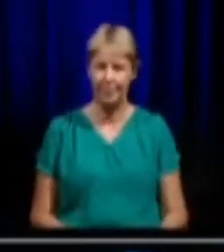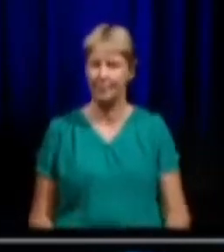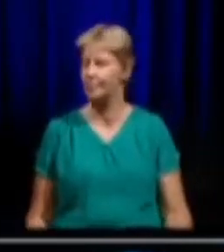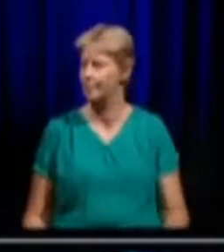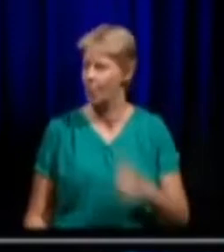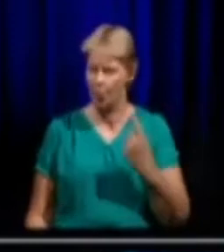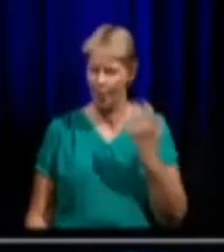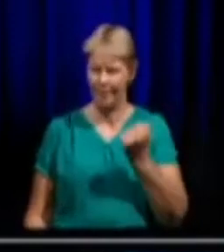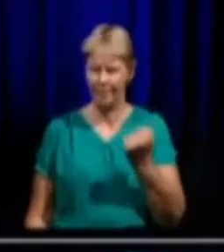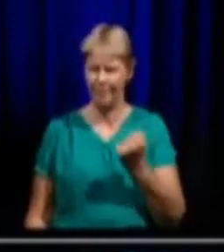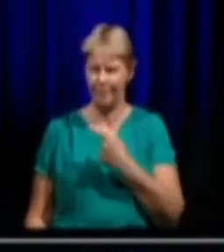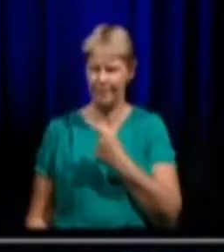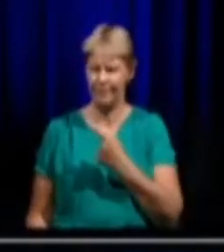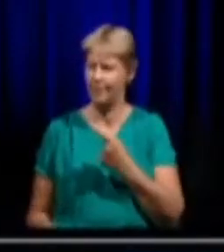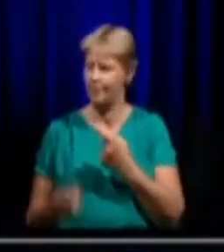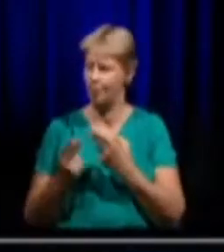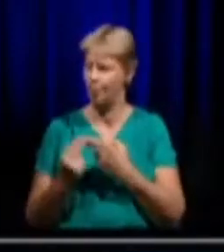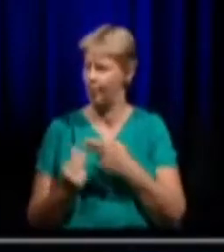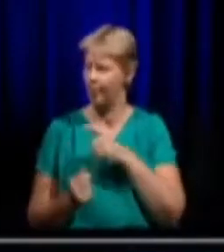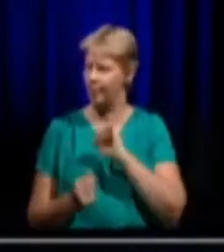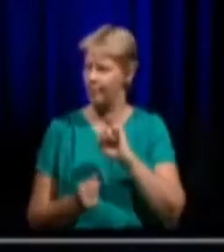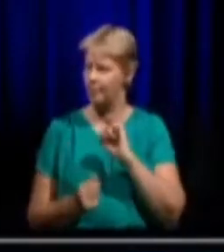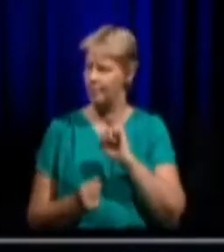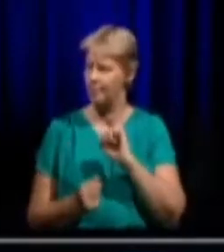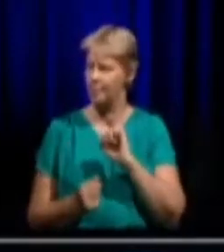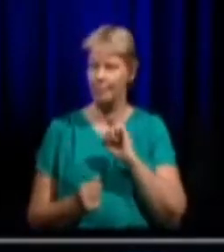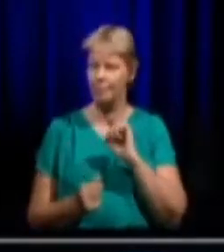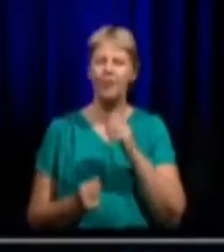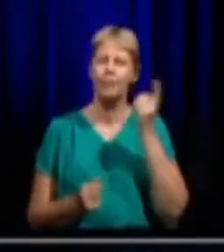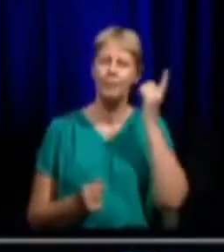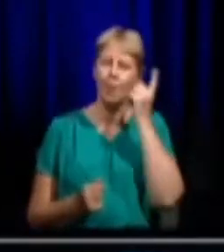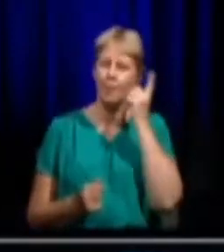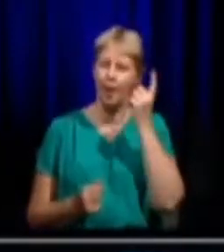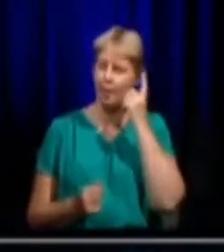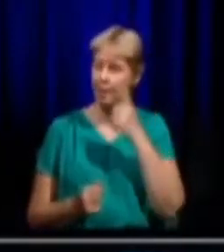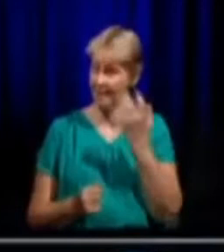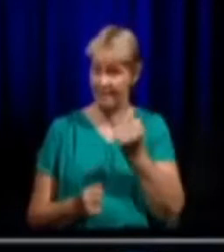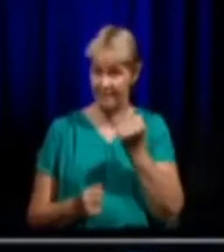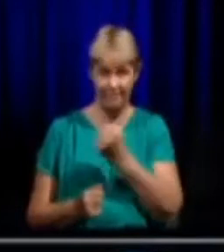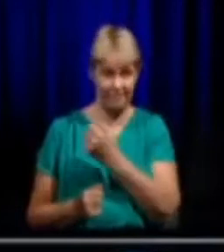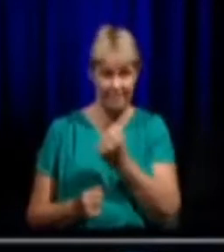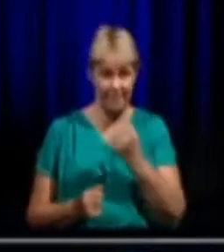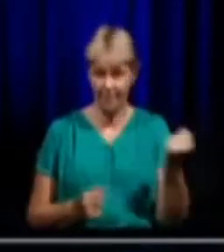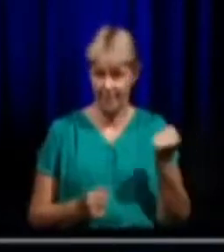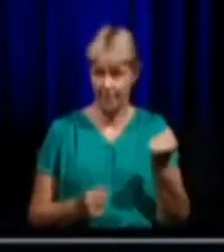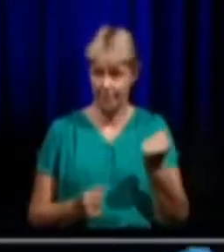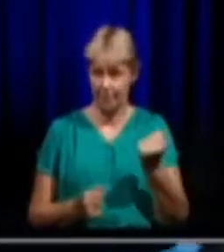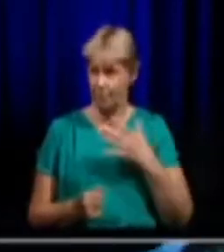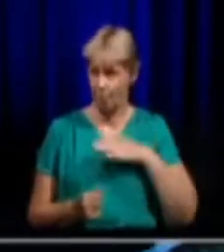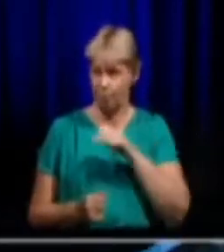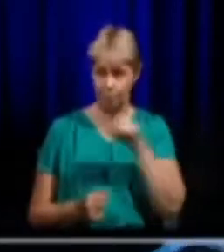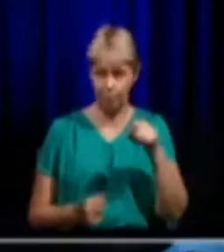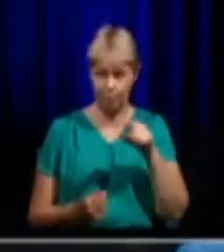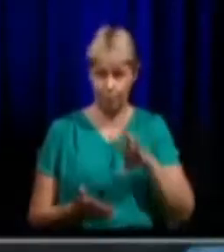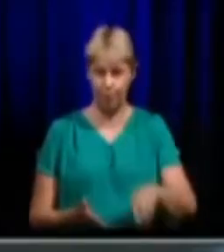these with them today? Mobile phone? A device of some description? If you have one, I want you to get it out right now if it's